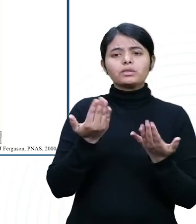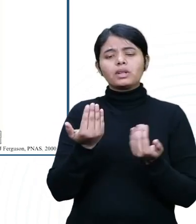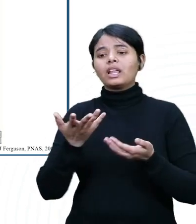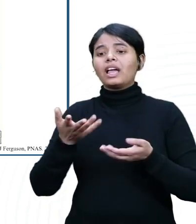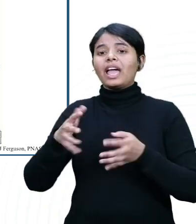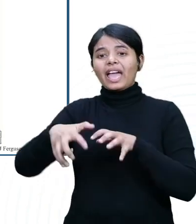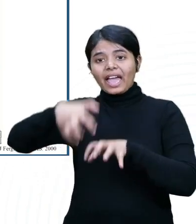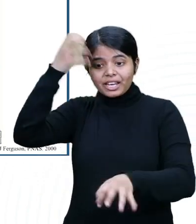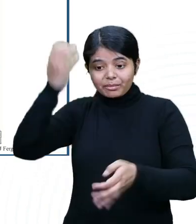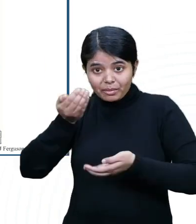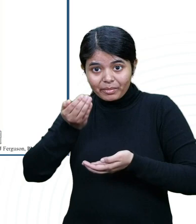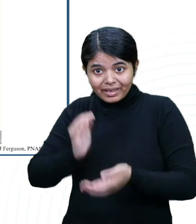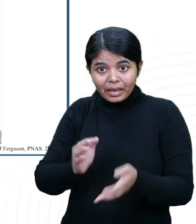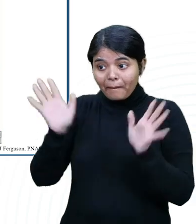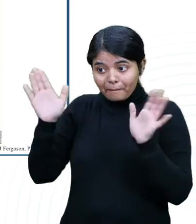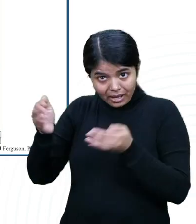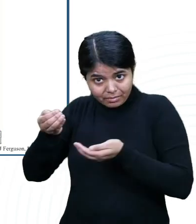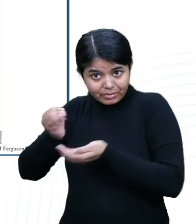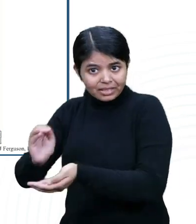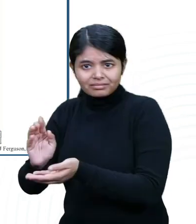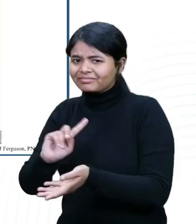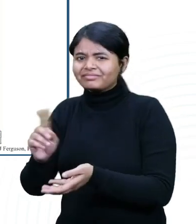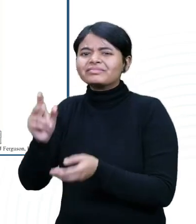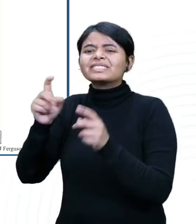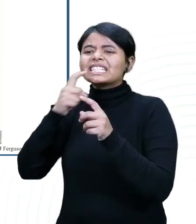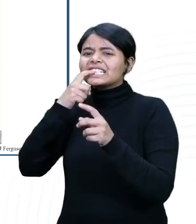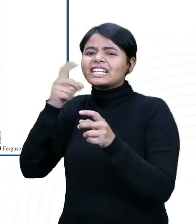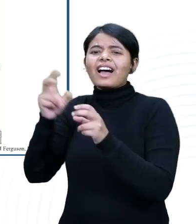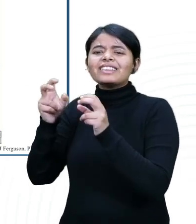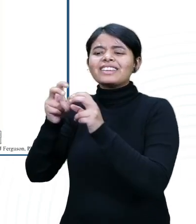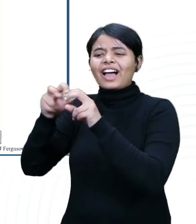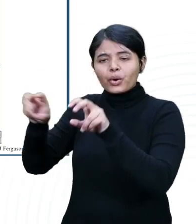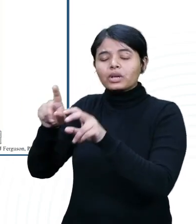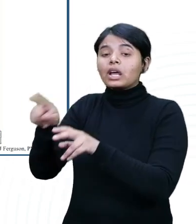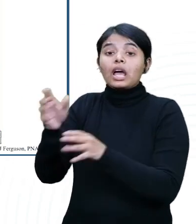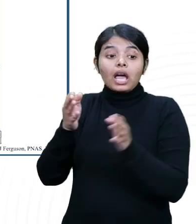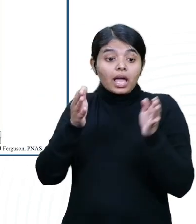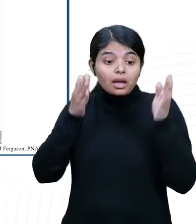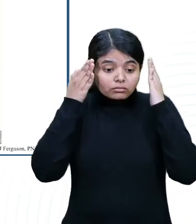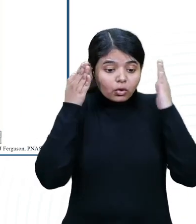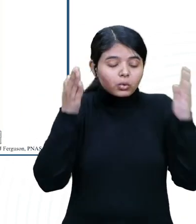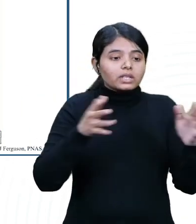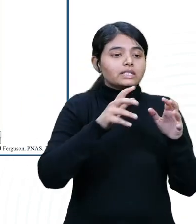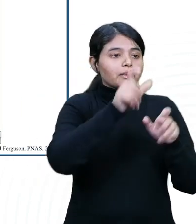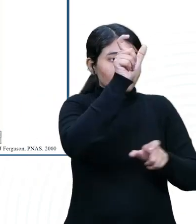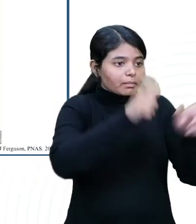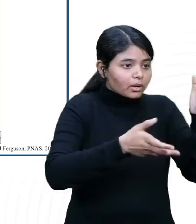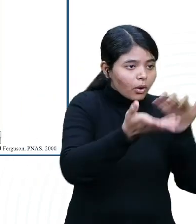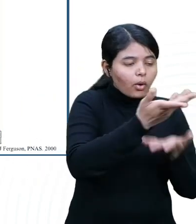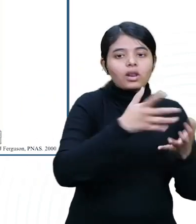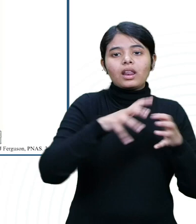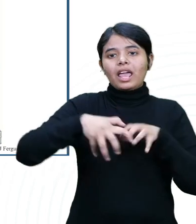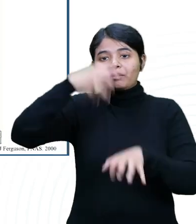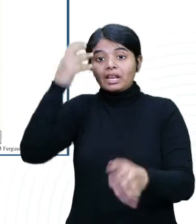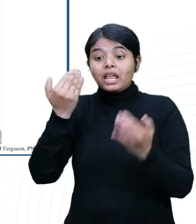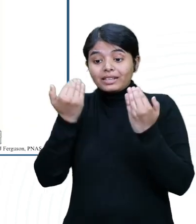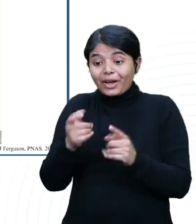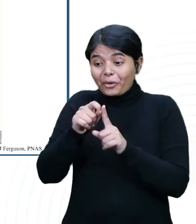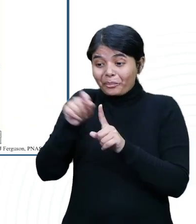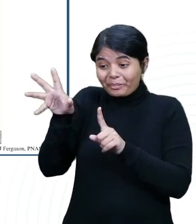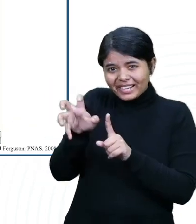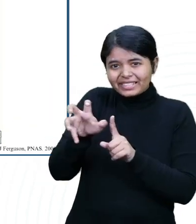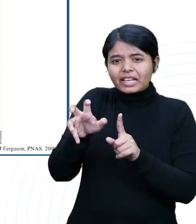million copies of VSG per cell. And similarly, in the procyclic form, they express a protein